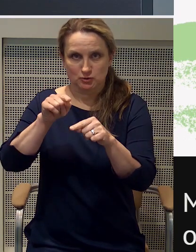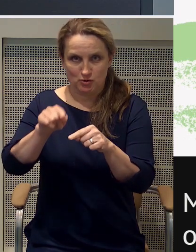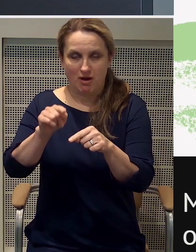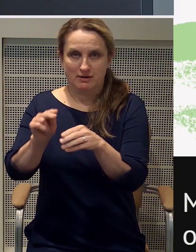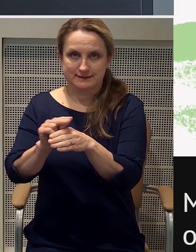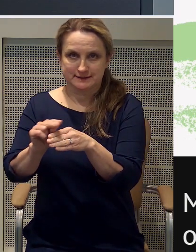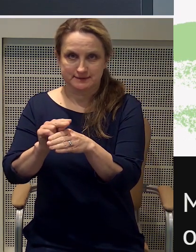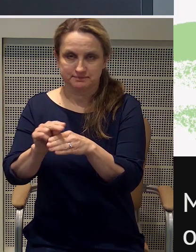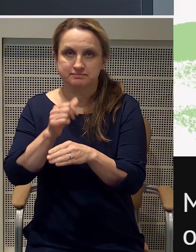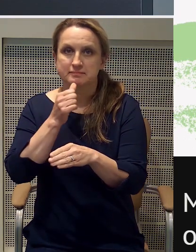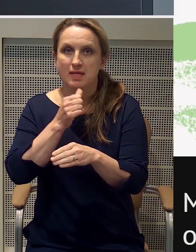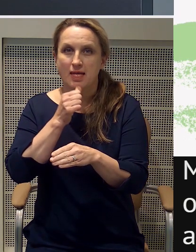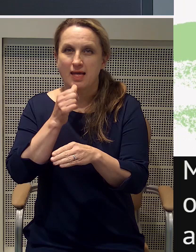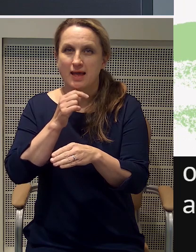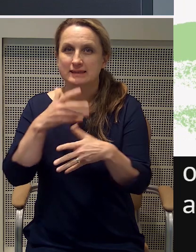inpatient care in Viljandi.